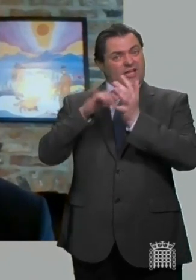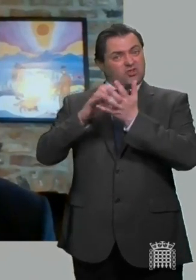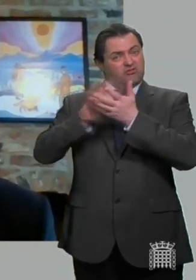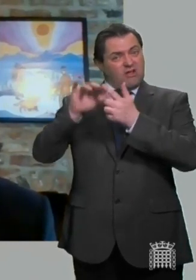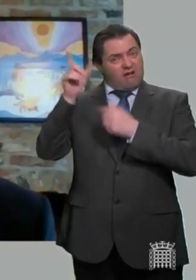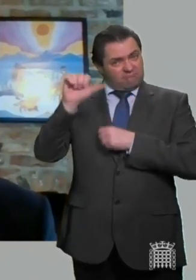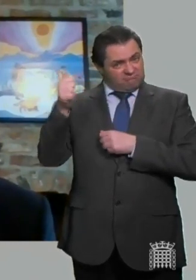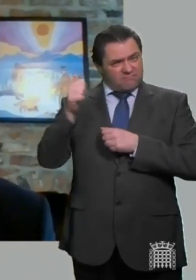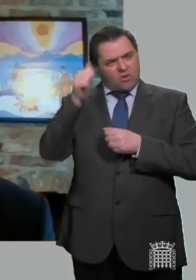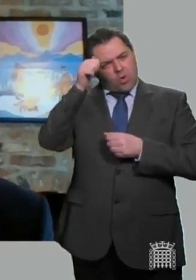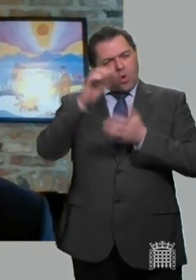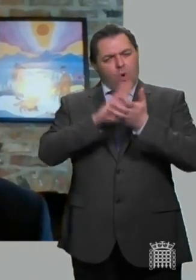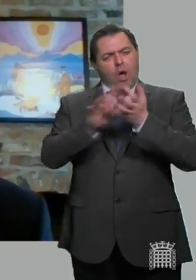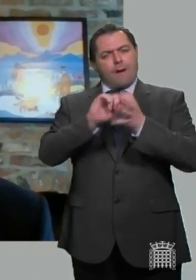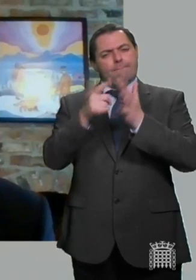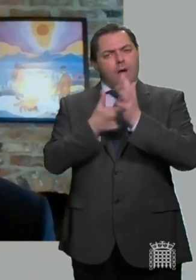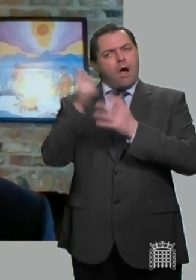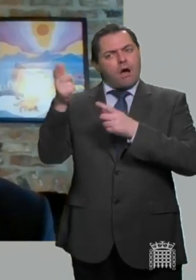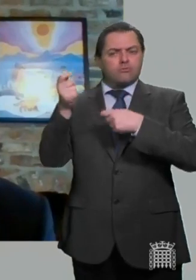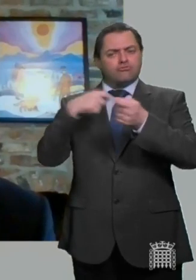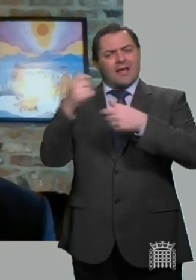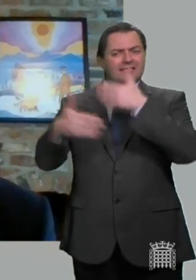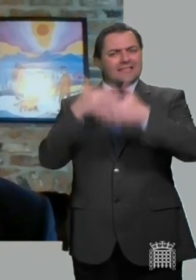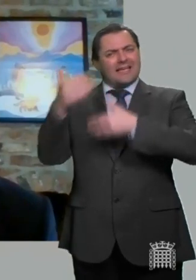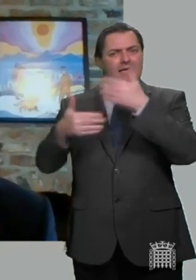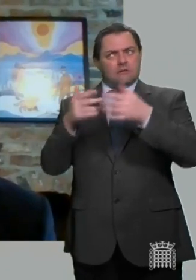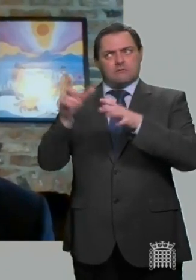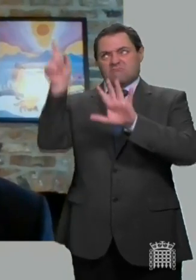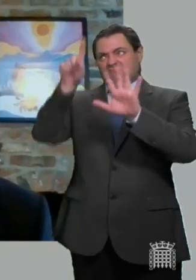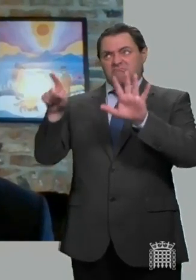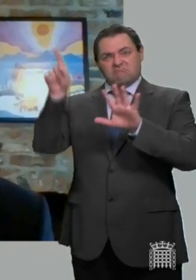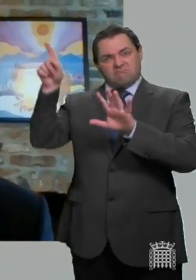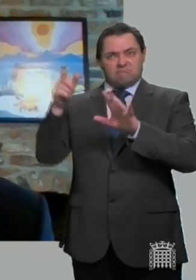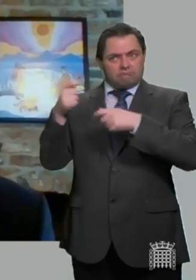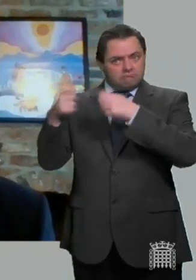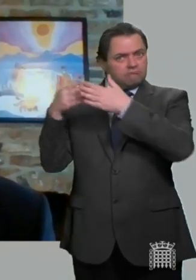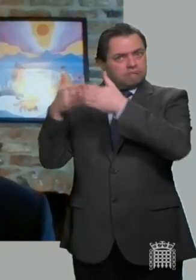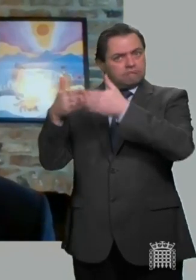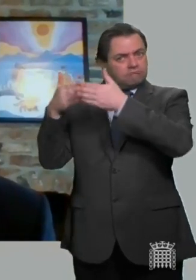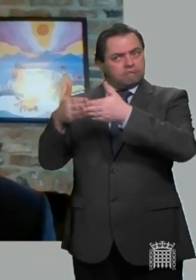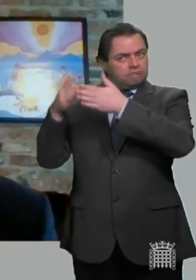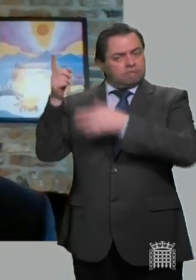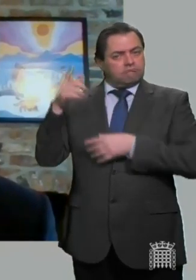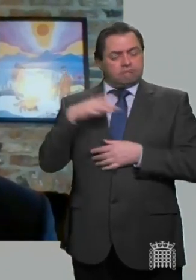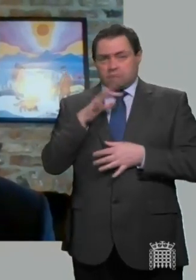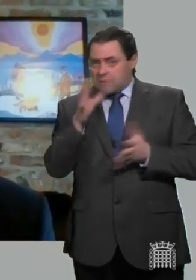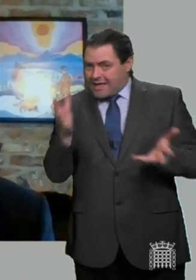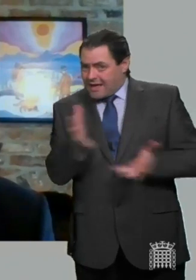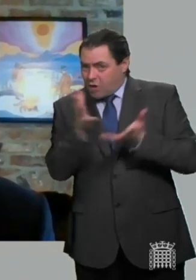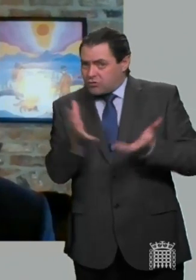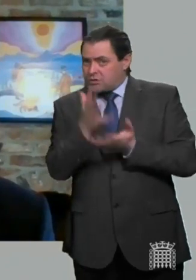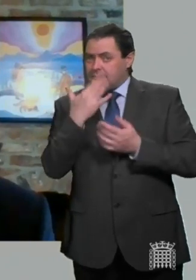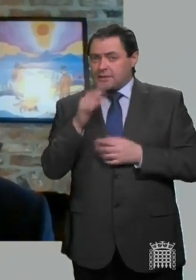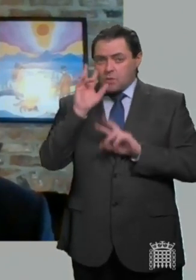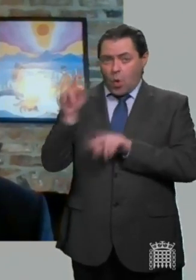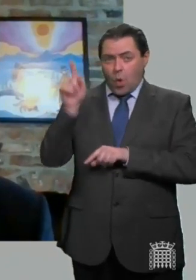the Humber is the biggest trading estuary in the country and contains the UK's biggest port. So will I... Can I encourage him, therefore, to